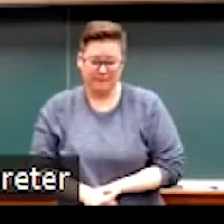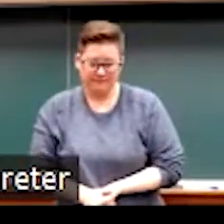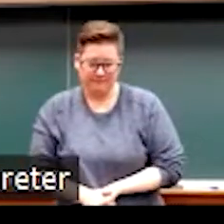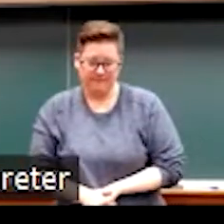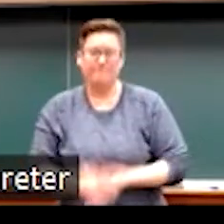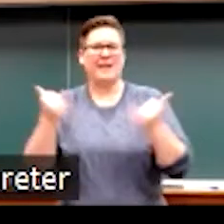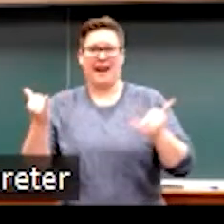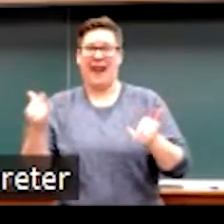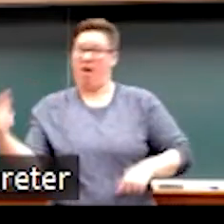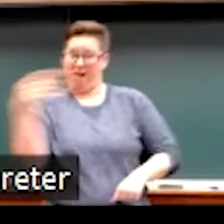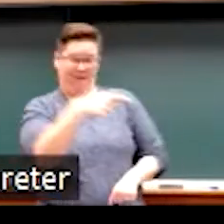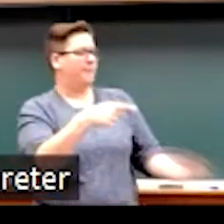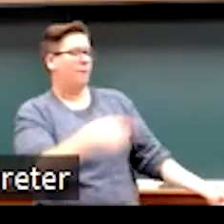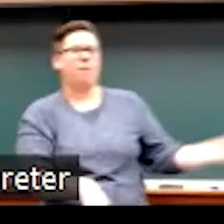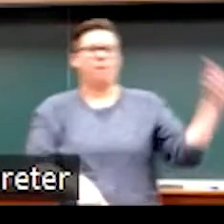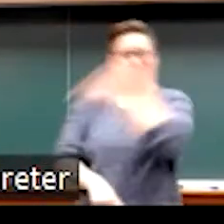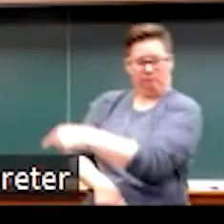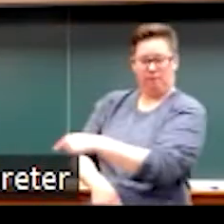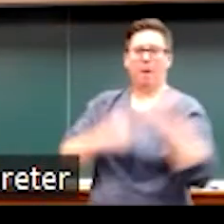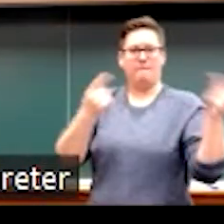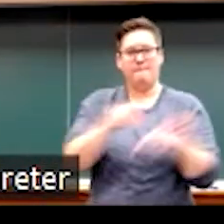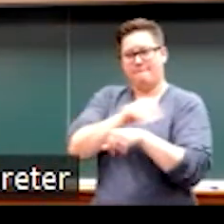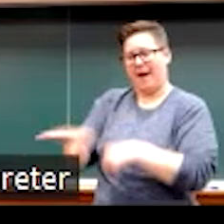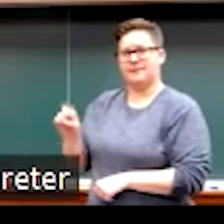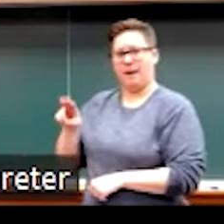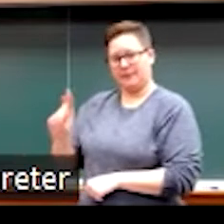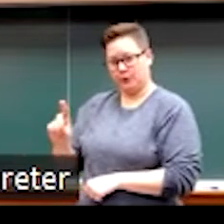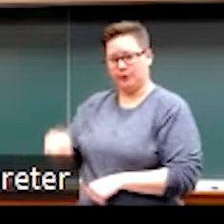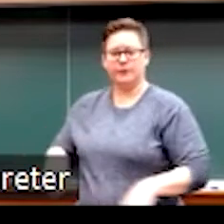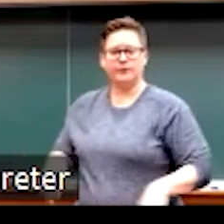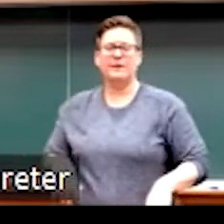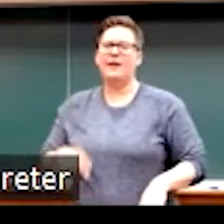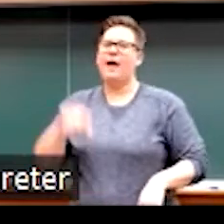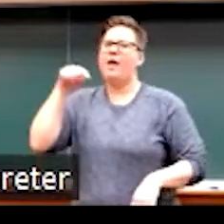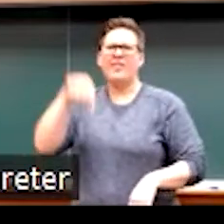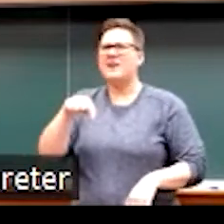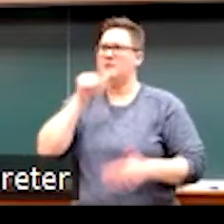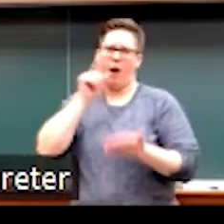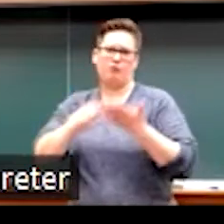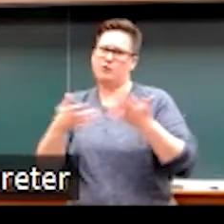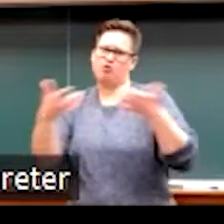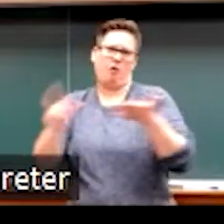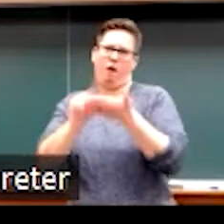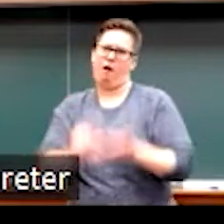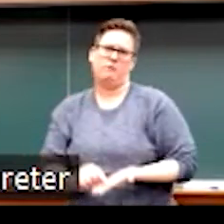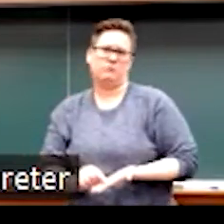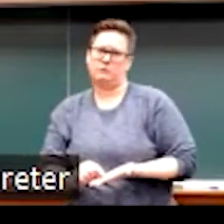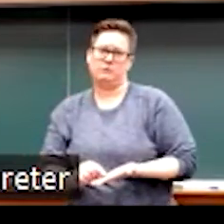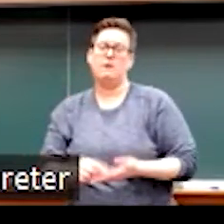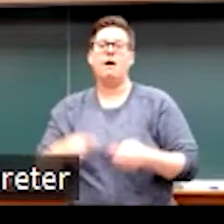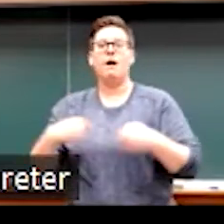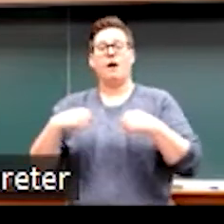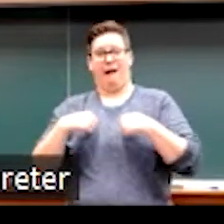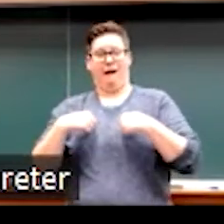All right, we're switching directions now to the effects of pain on substance use. Now, this is one that wasn't covered that much in the literature. And as